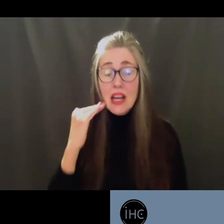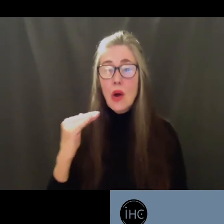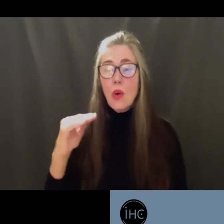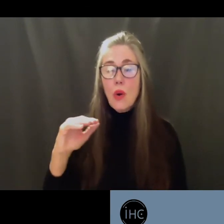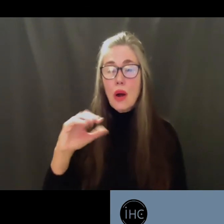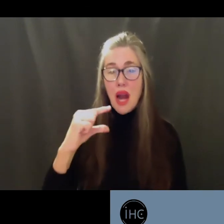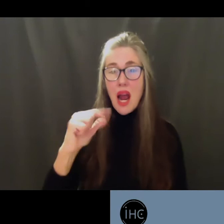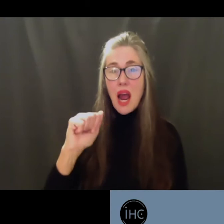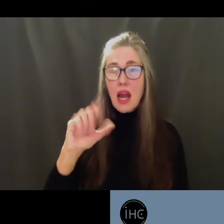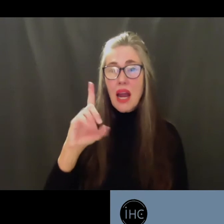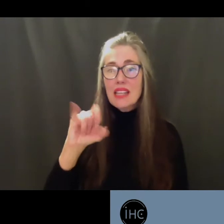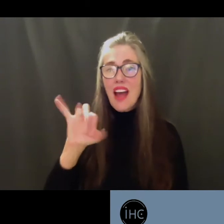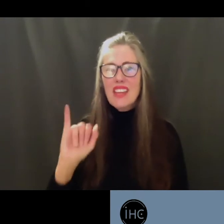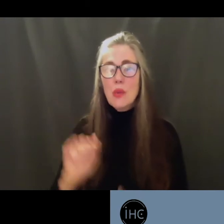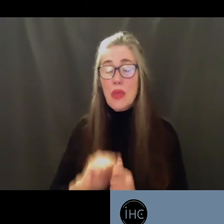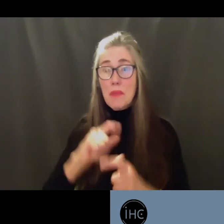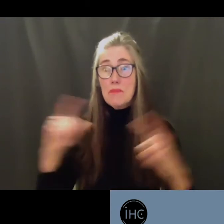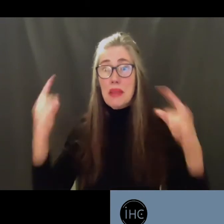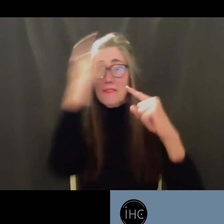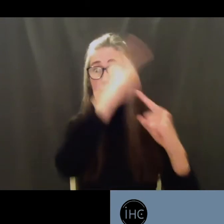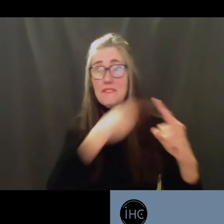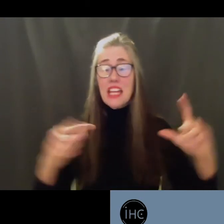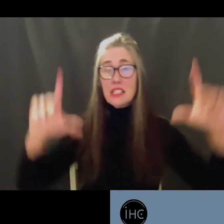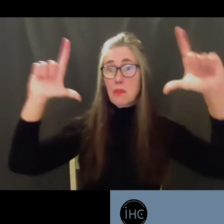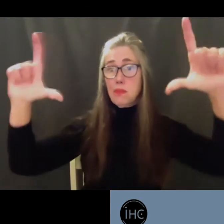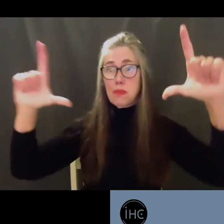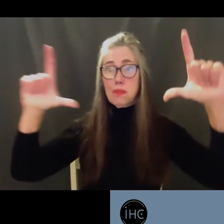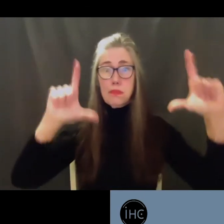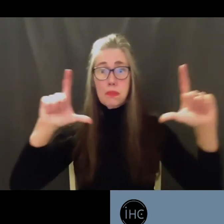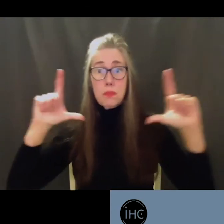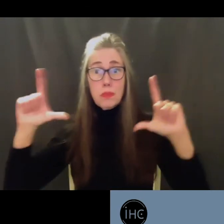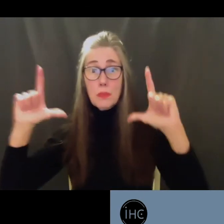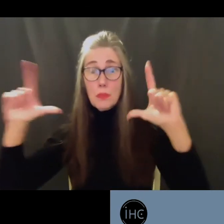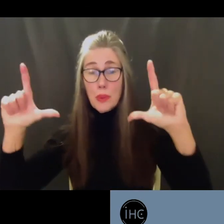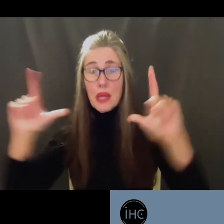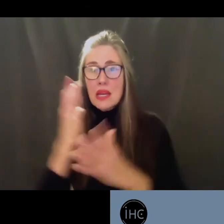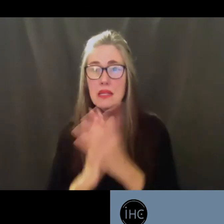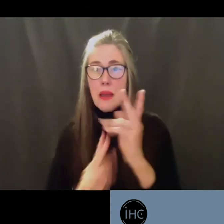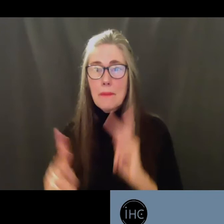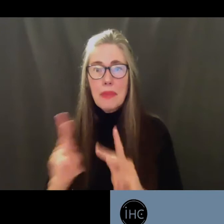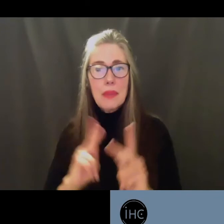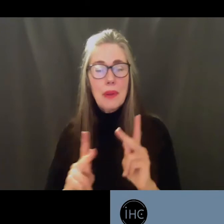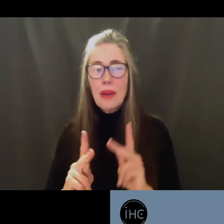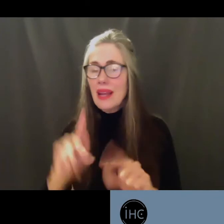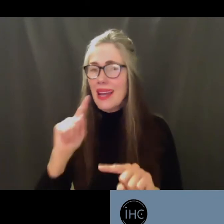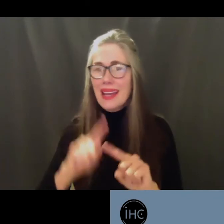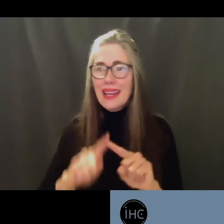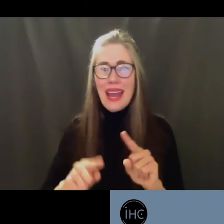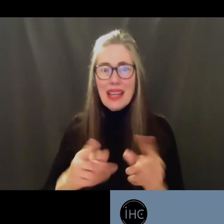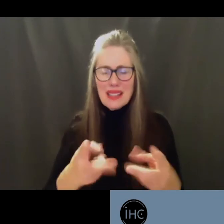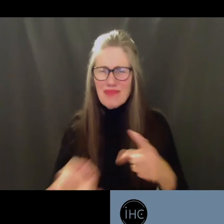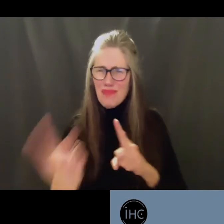everywhere. And it's difficult to make the leap for some people to transpose these concepts onto